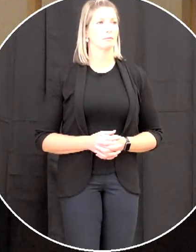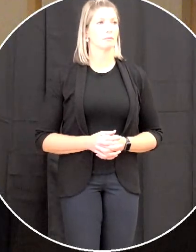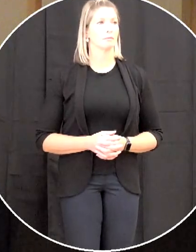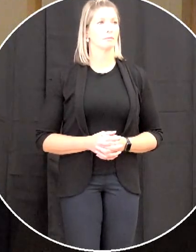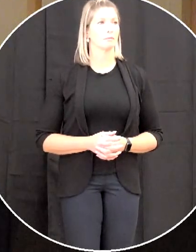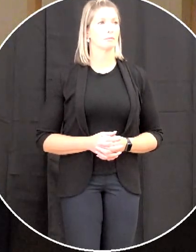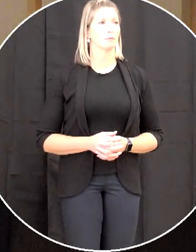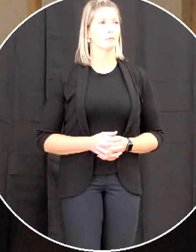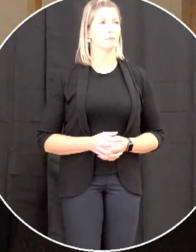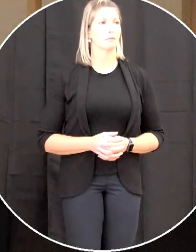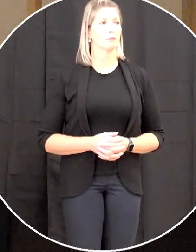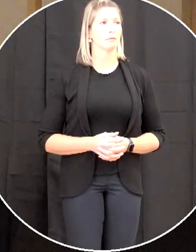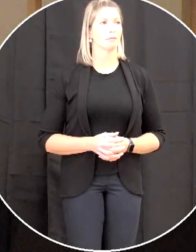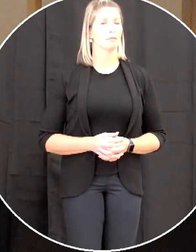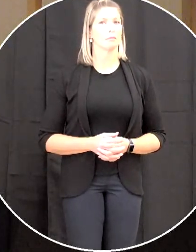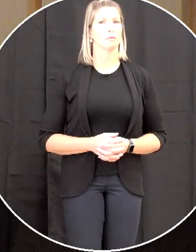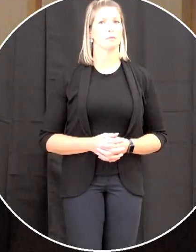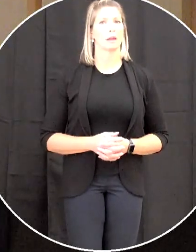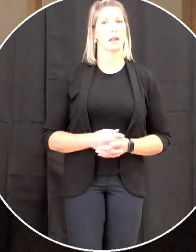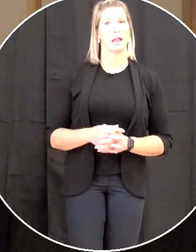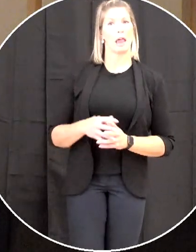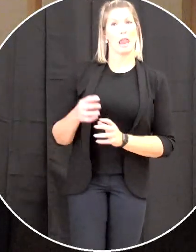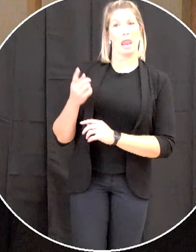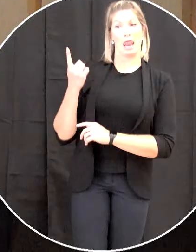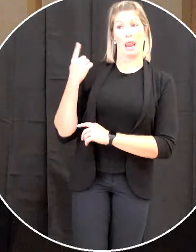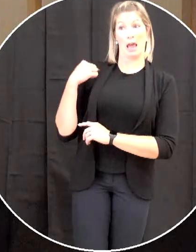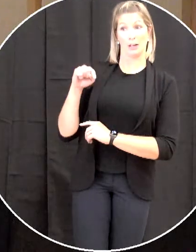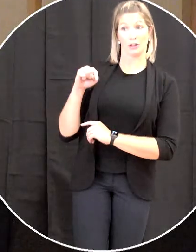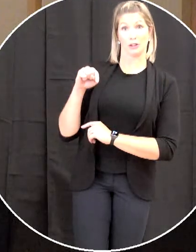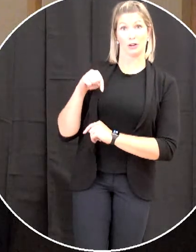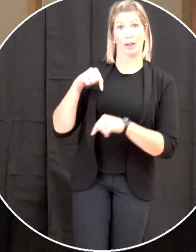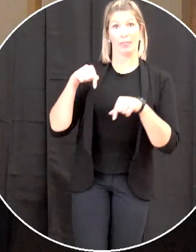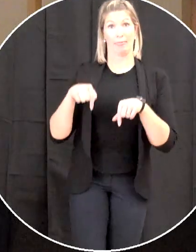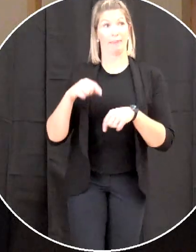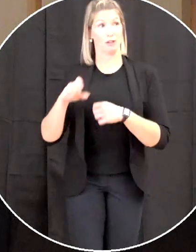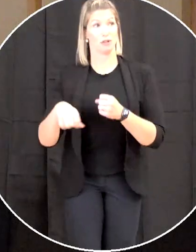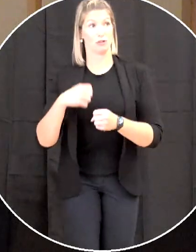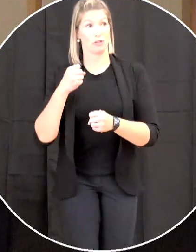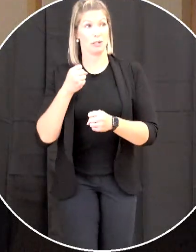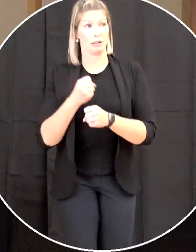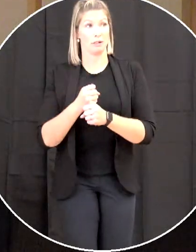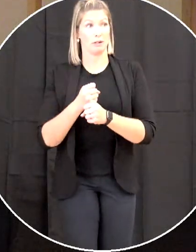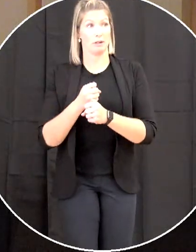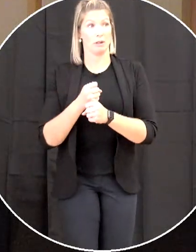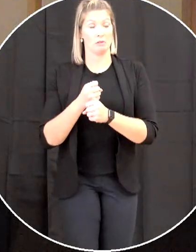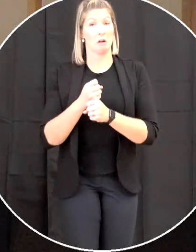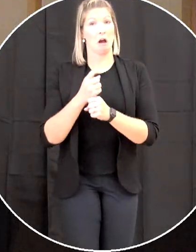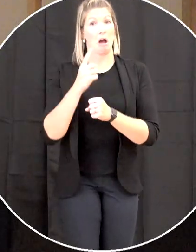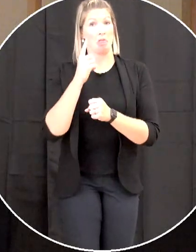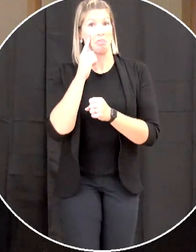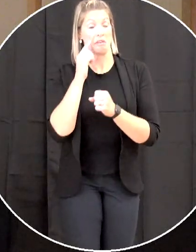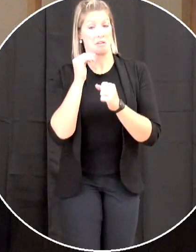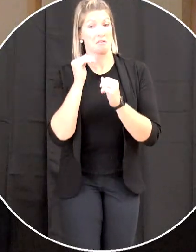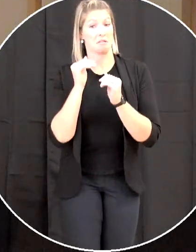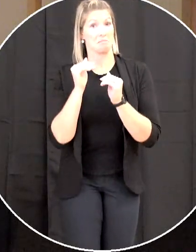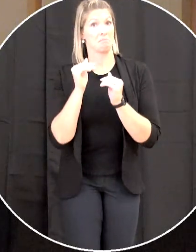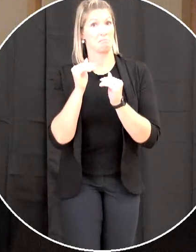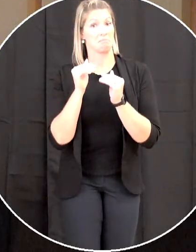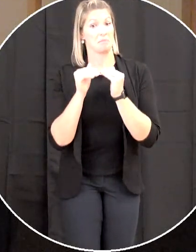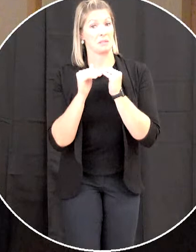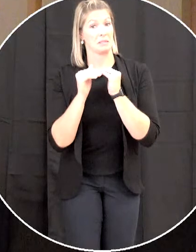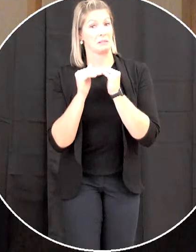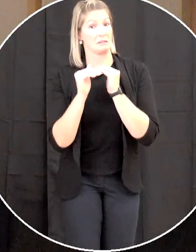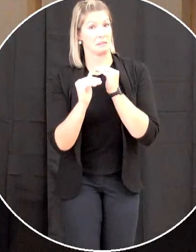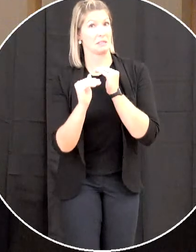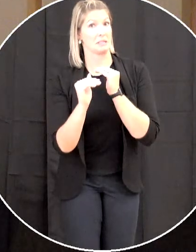My sense is over the last year to this year, it was pretty stable. There was a decline just prior to that. Yeah, it's